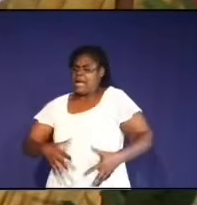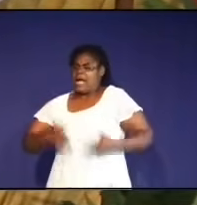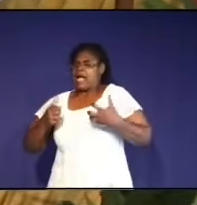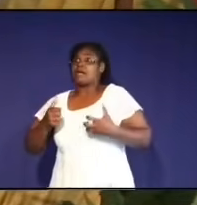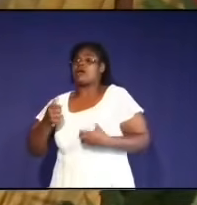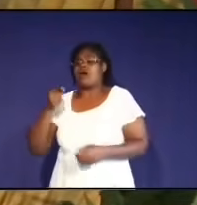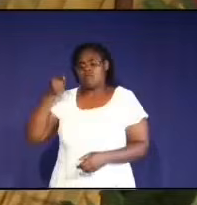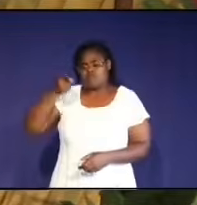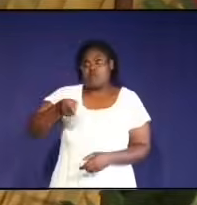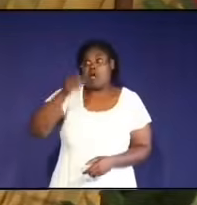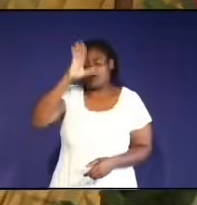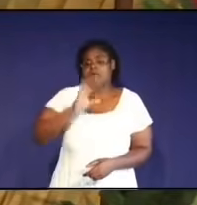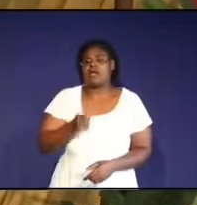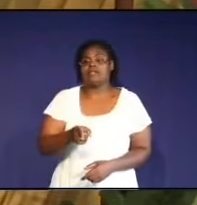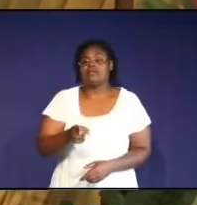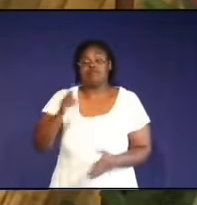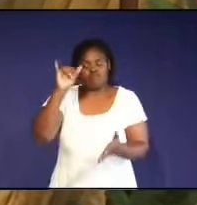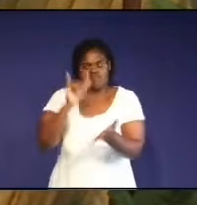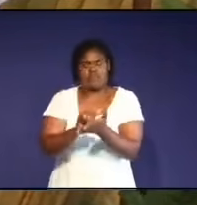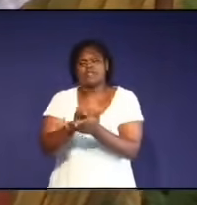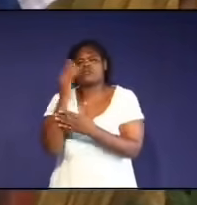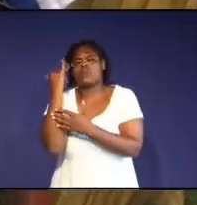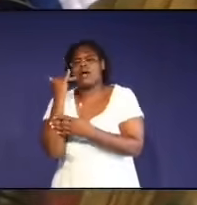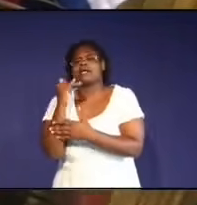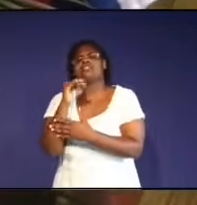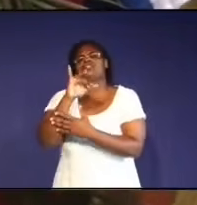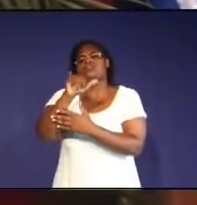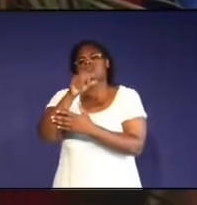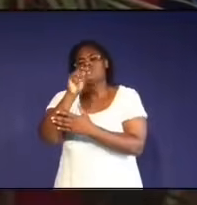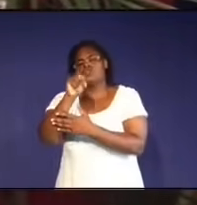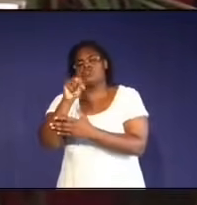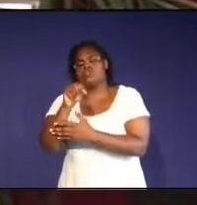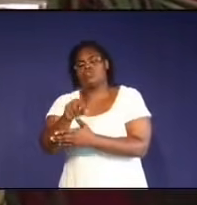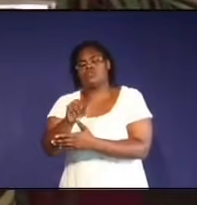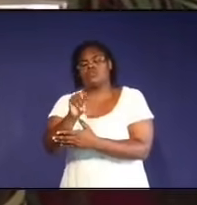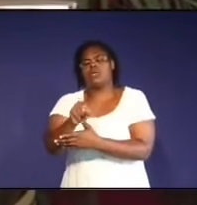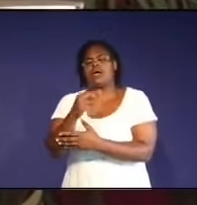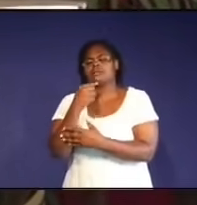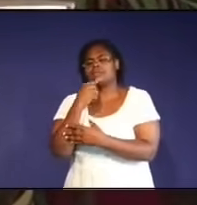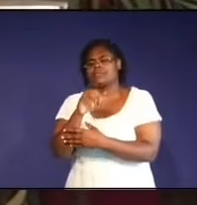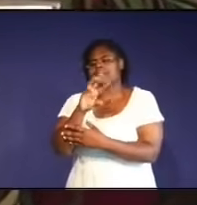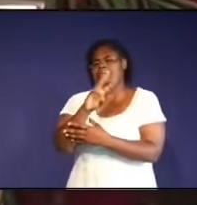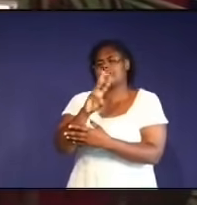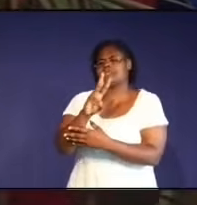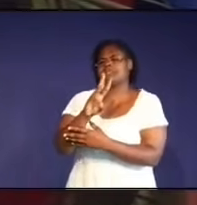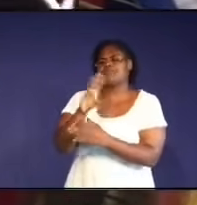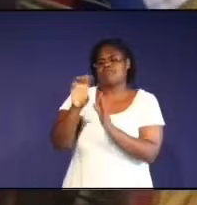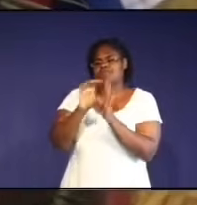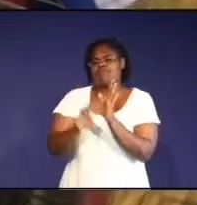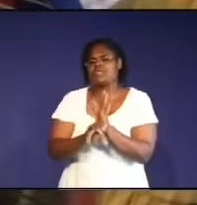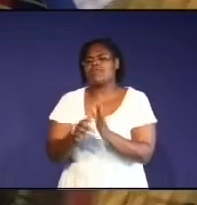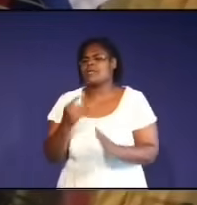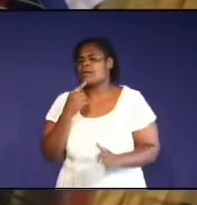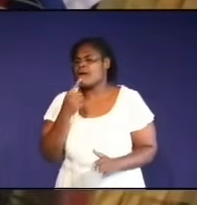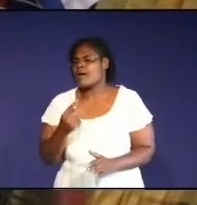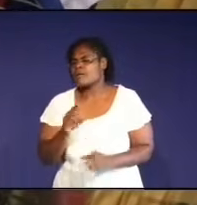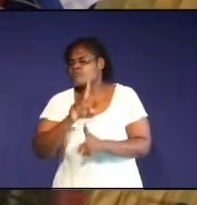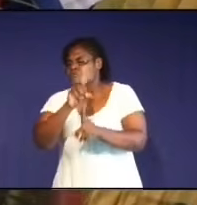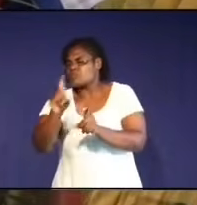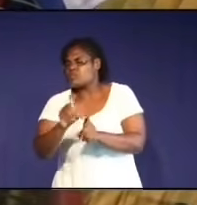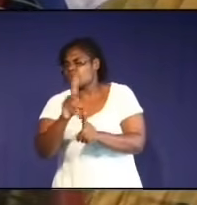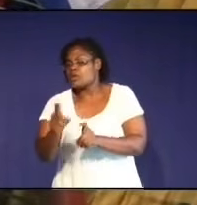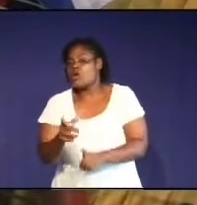why John, in the 6th chapter and the 17th verse, asked the troubling question,